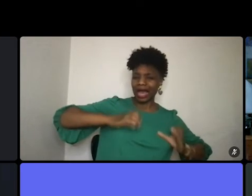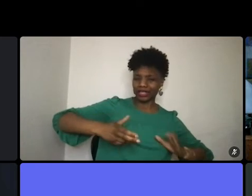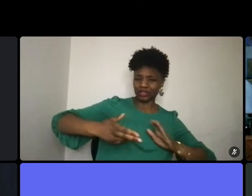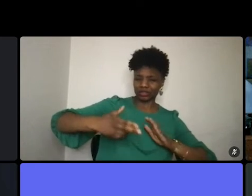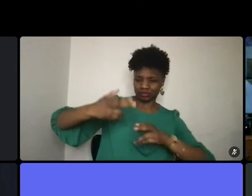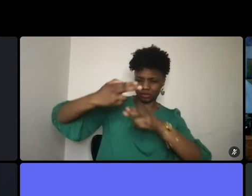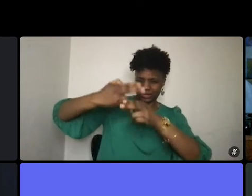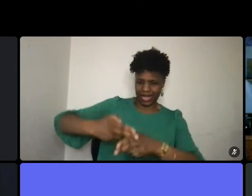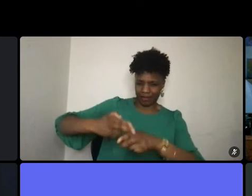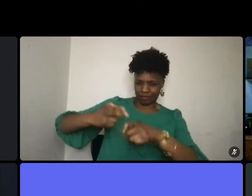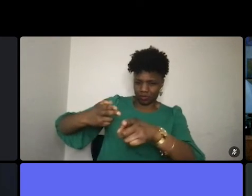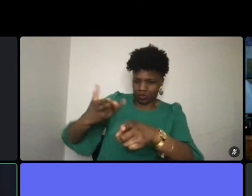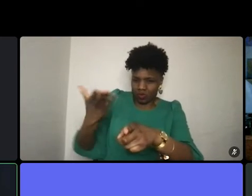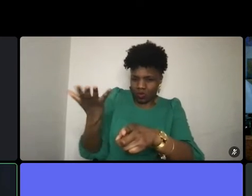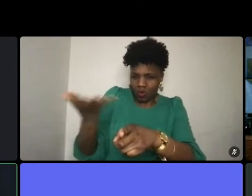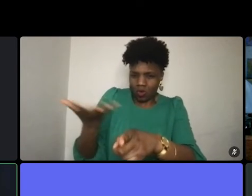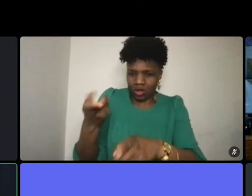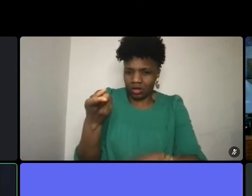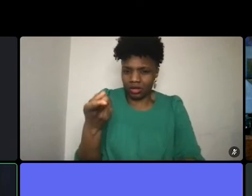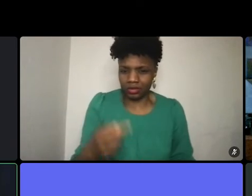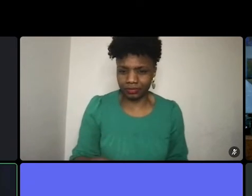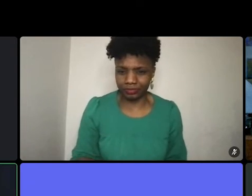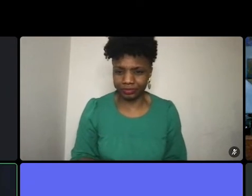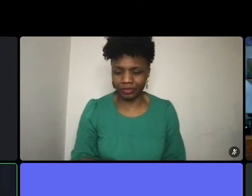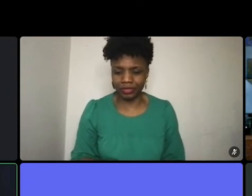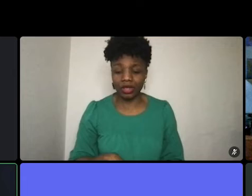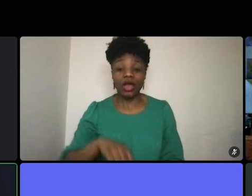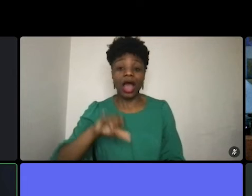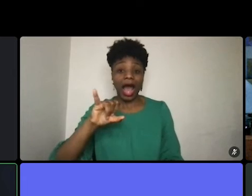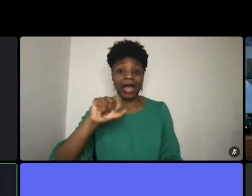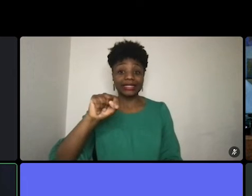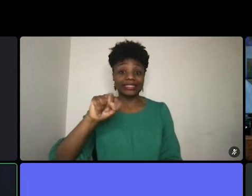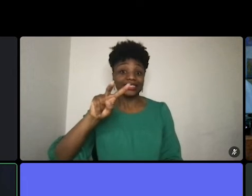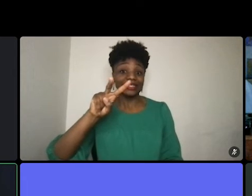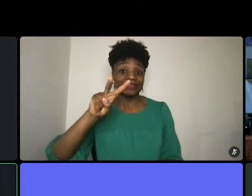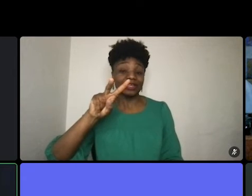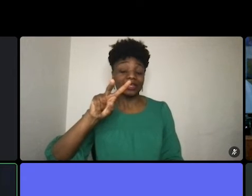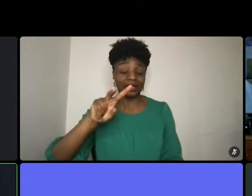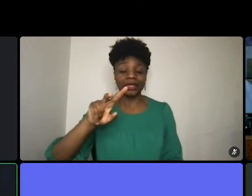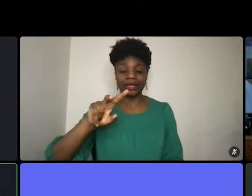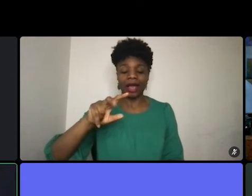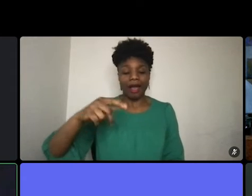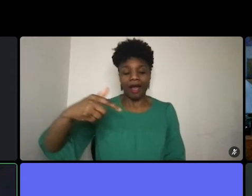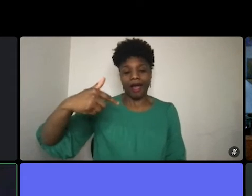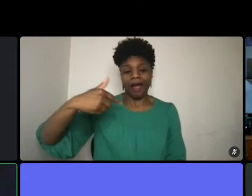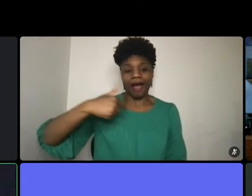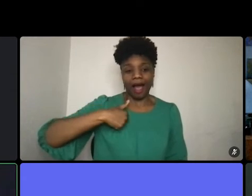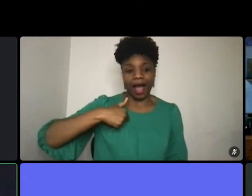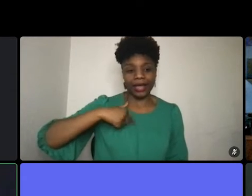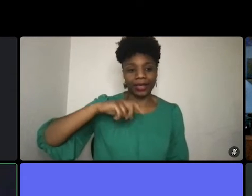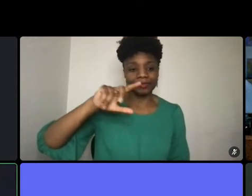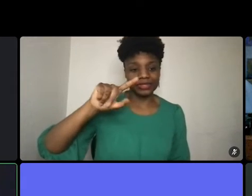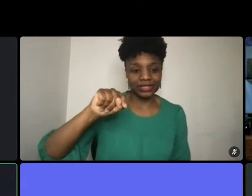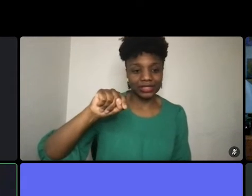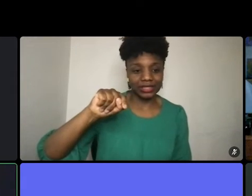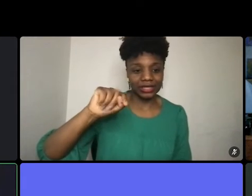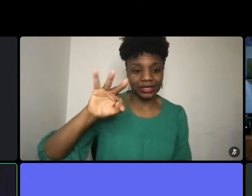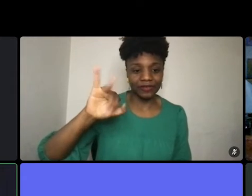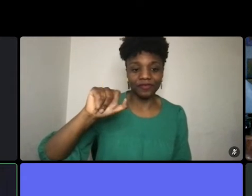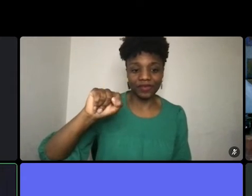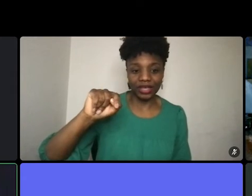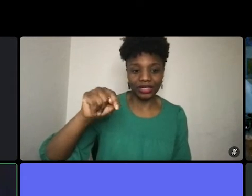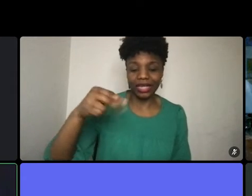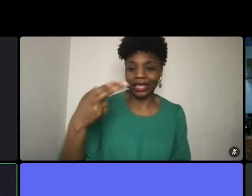as? For the IPTV, you can call me TFit HP. For interpreting Antonio. No, I'm kidding.